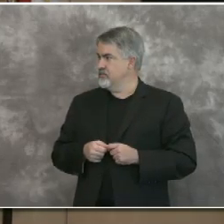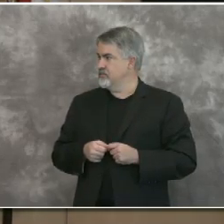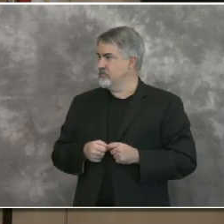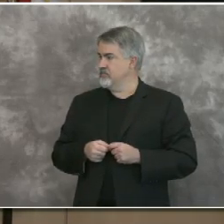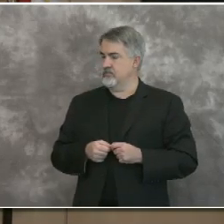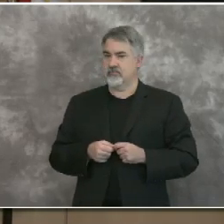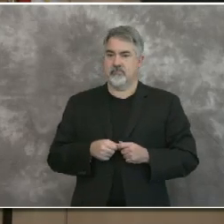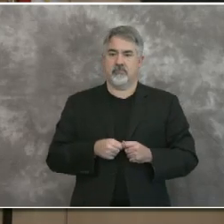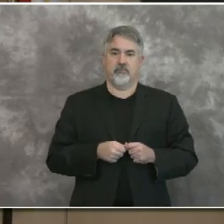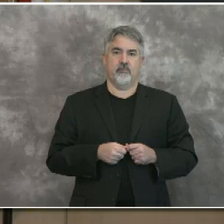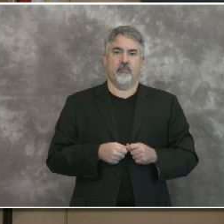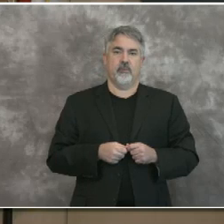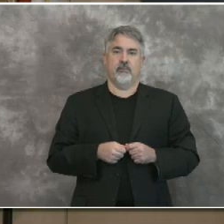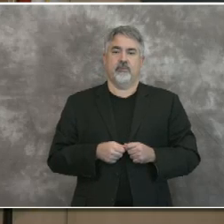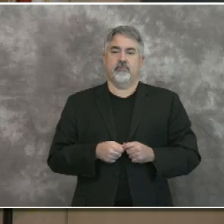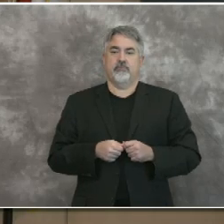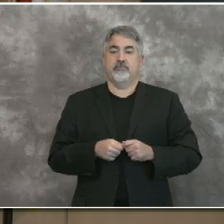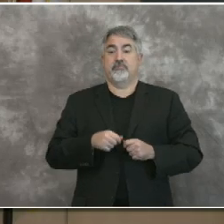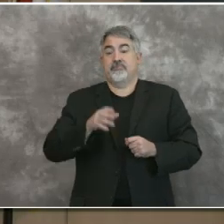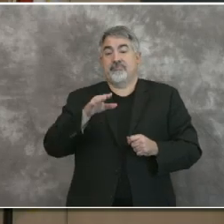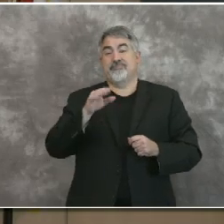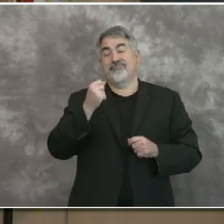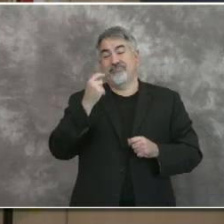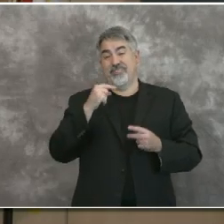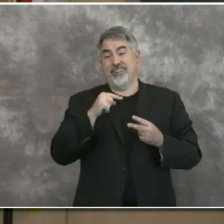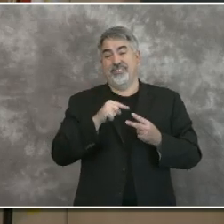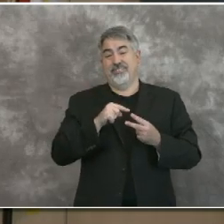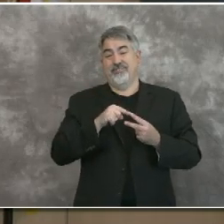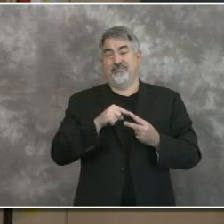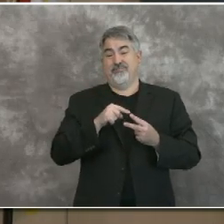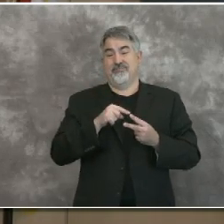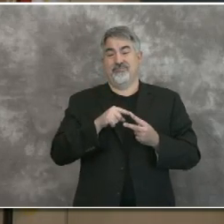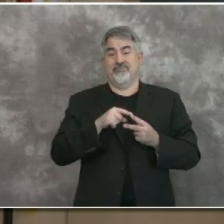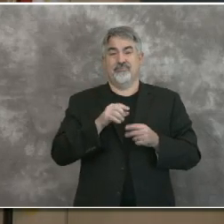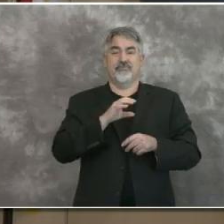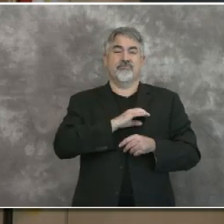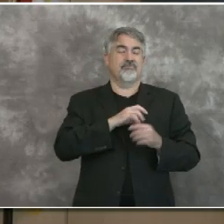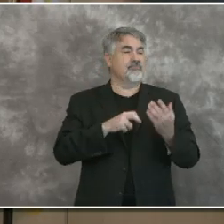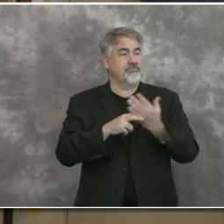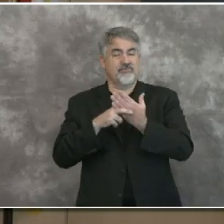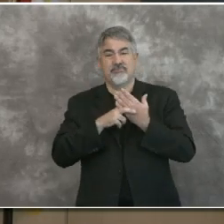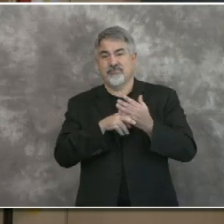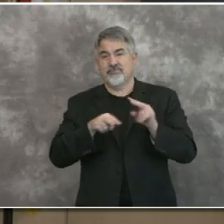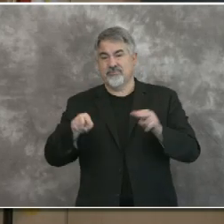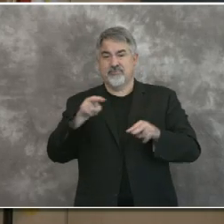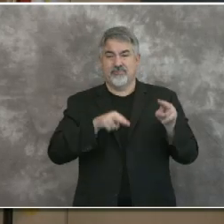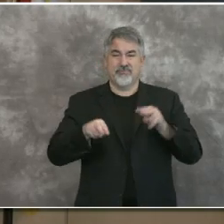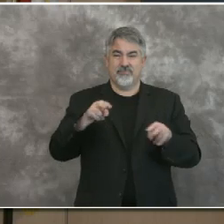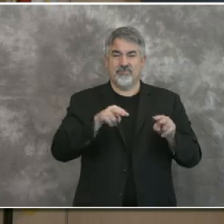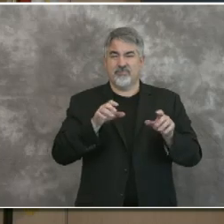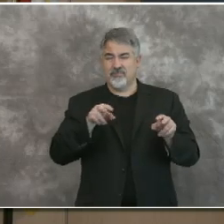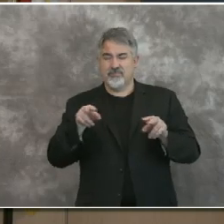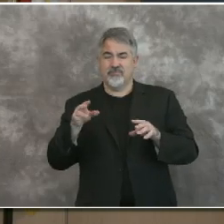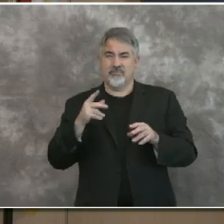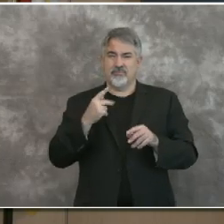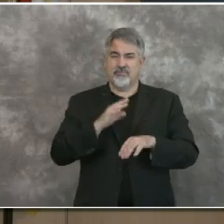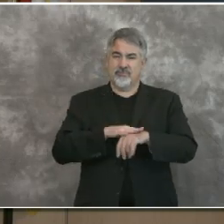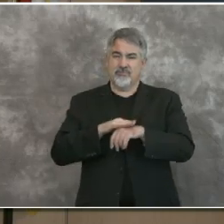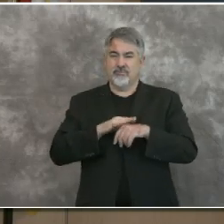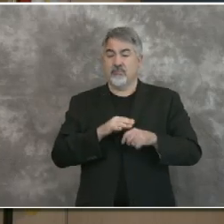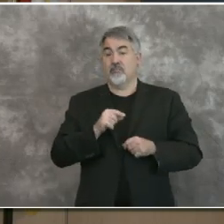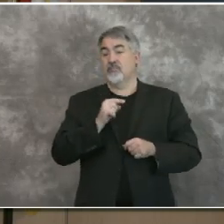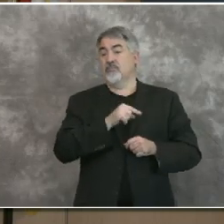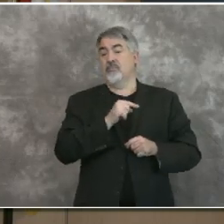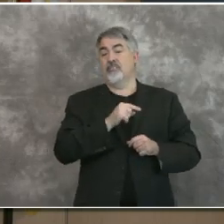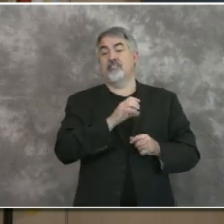Thank you. As it relates to enforcement, that is at the discretion of the appropriate local law enforcement agency, whether that's a local police department